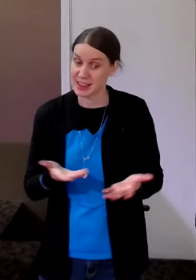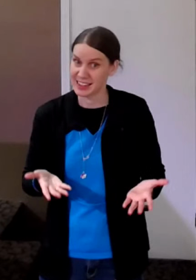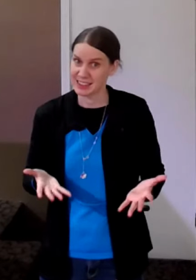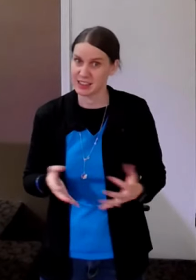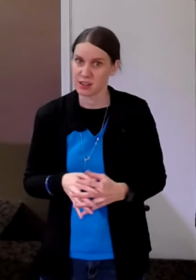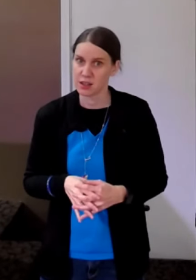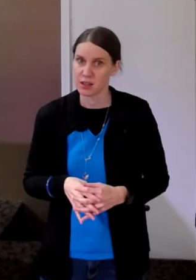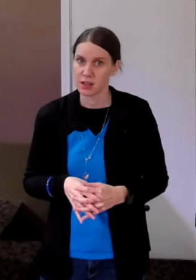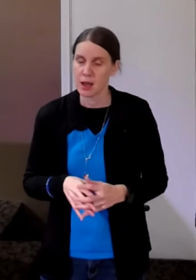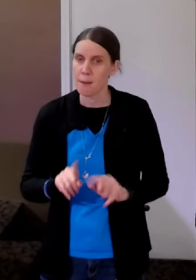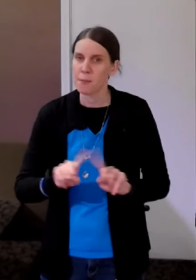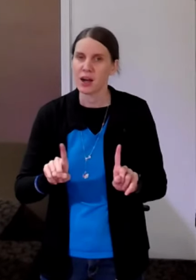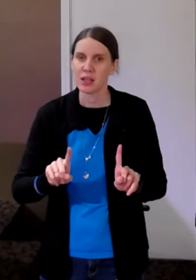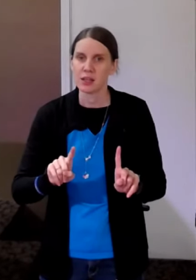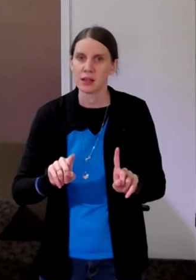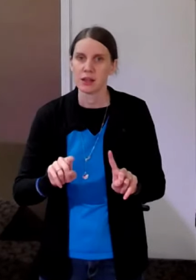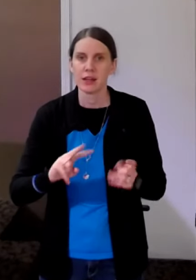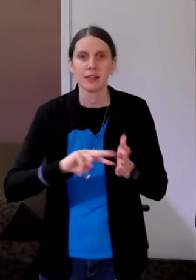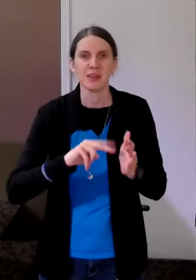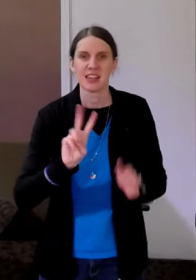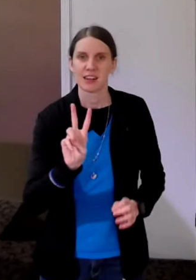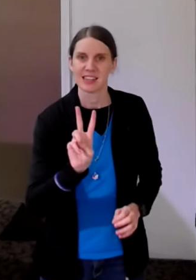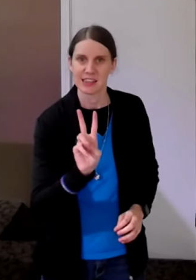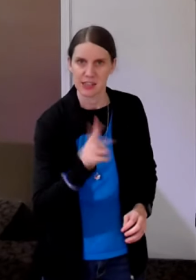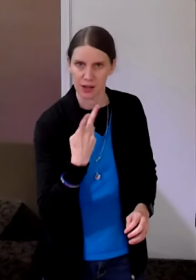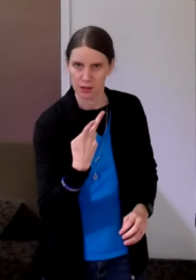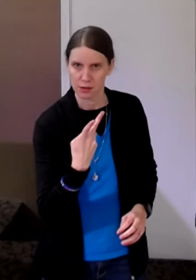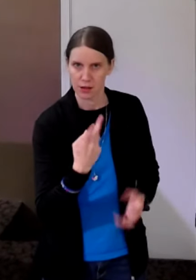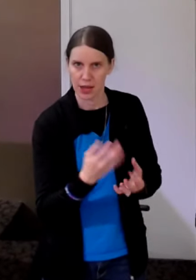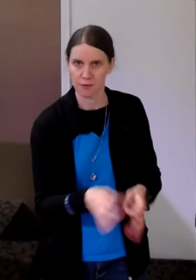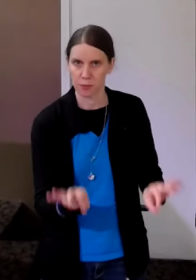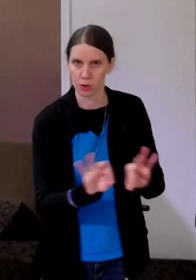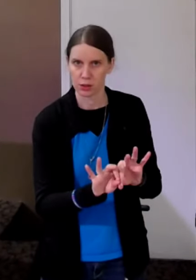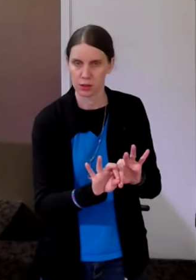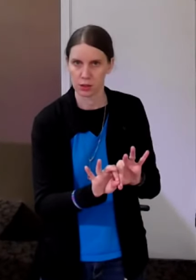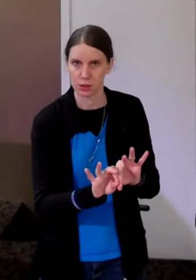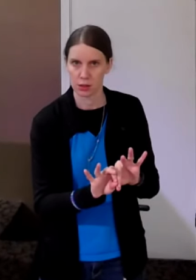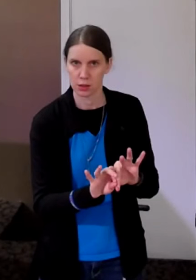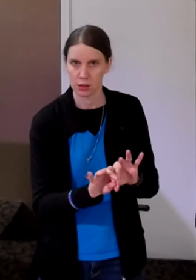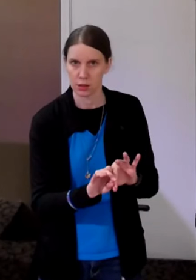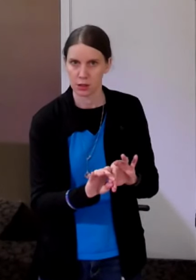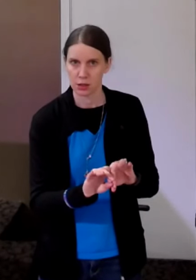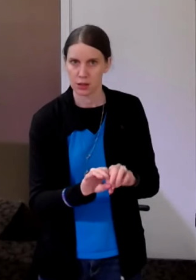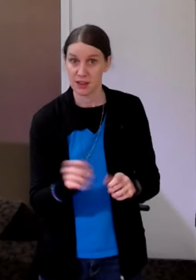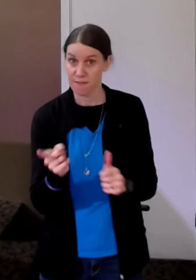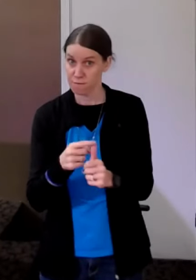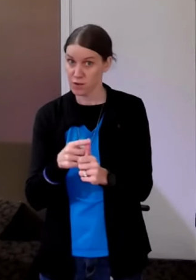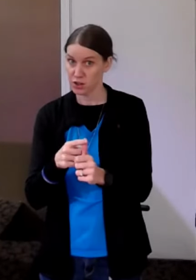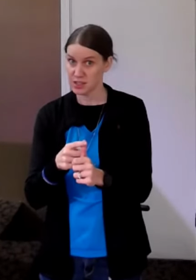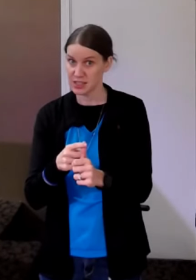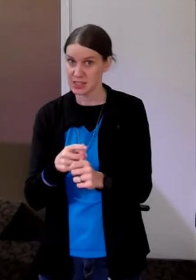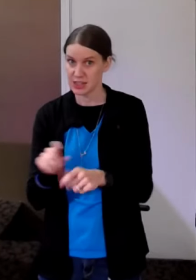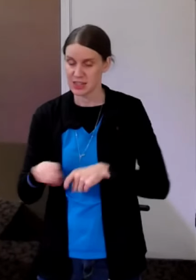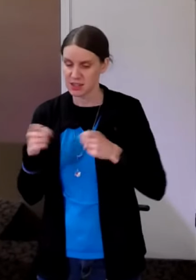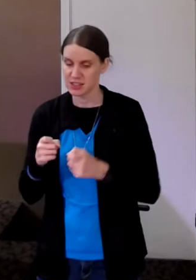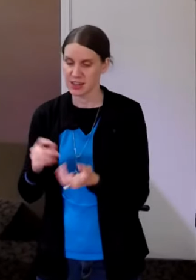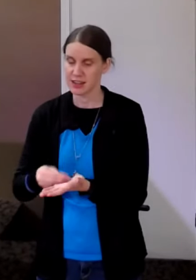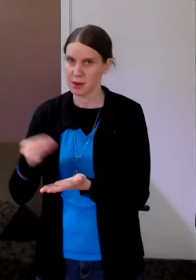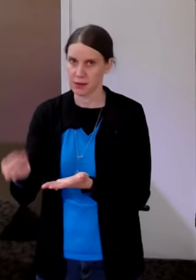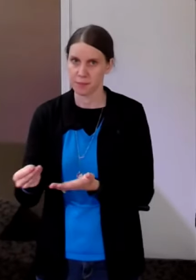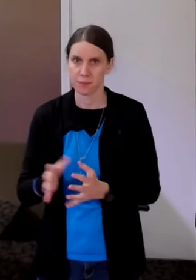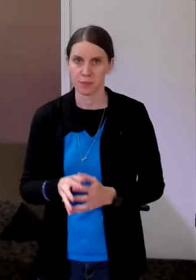all of those are secondary to having your sins paid for. In John chapter 3,